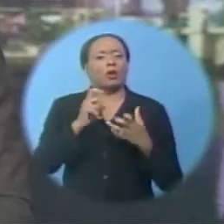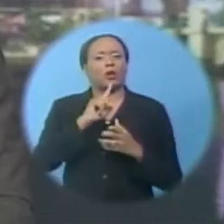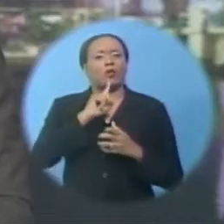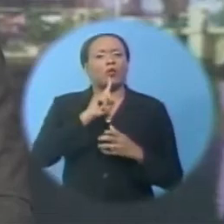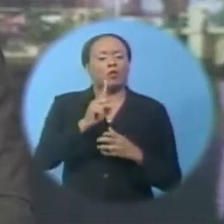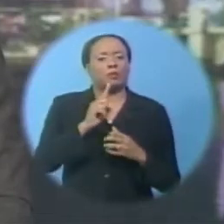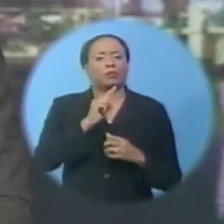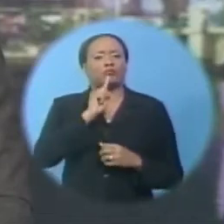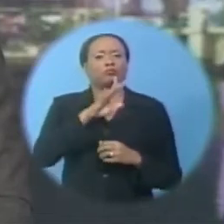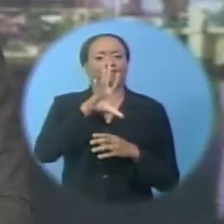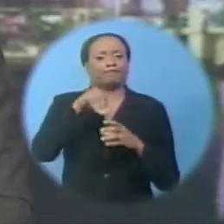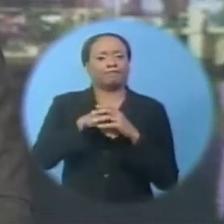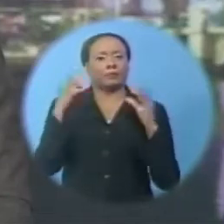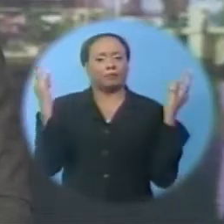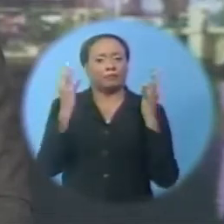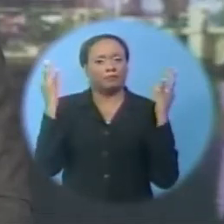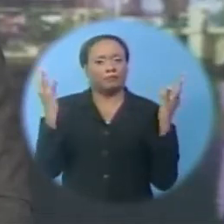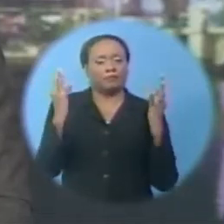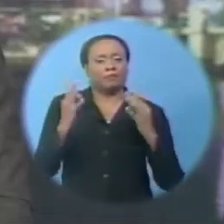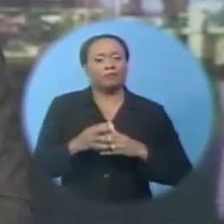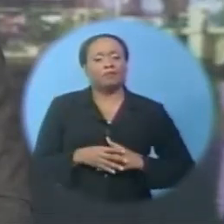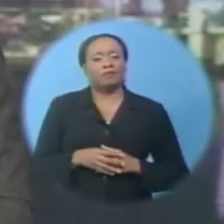Carifesta.